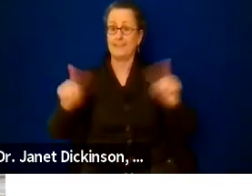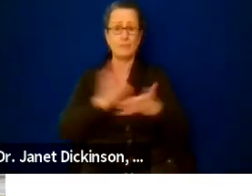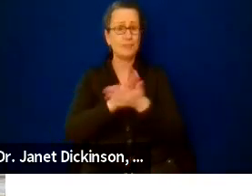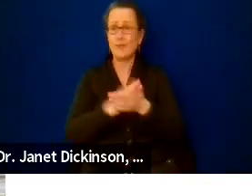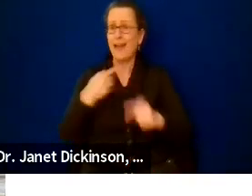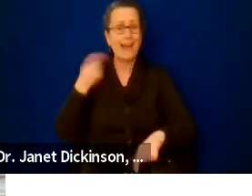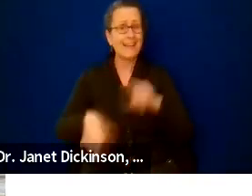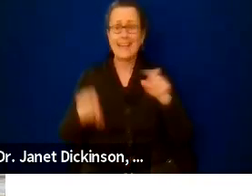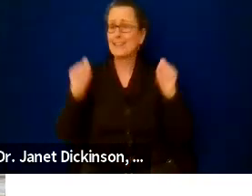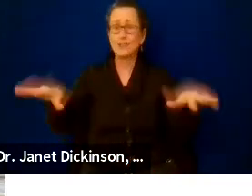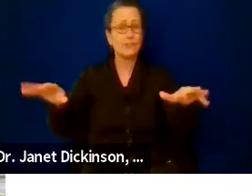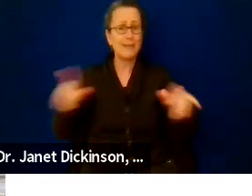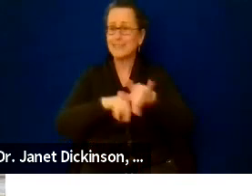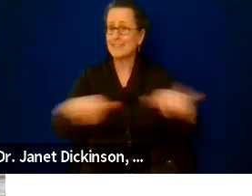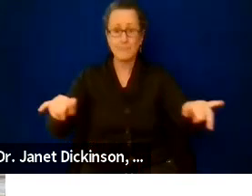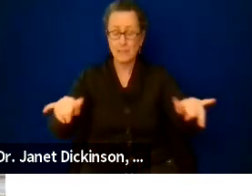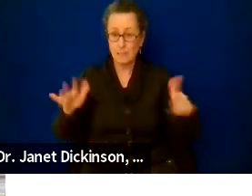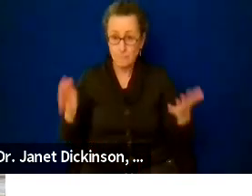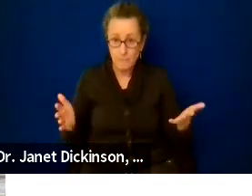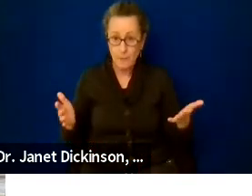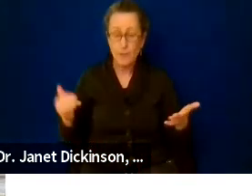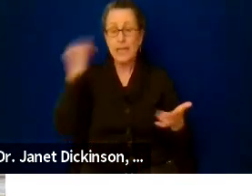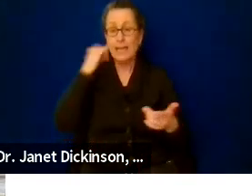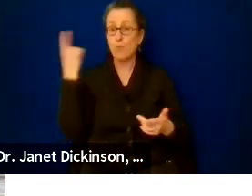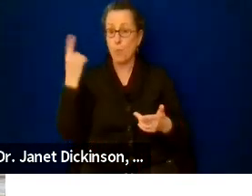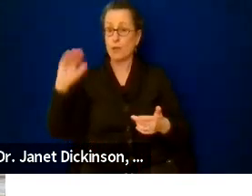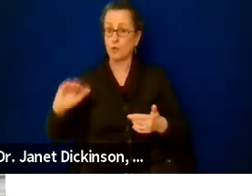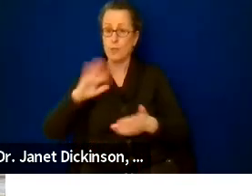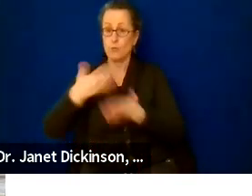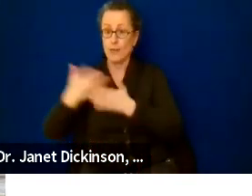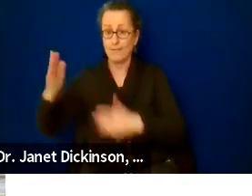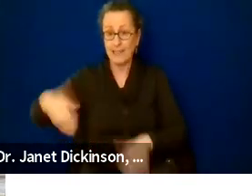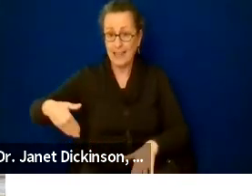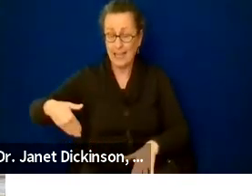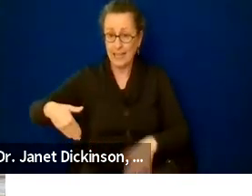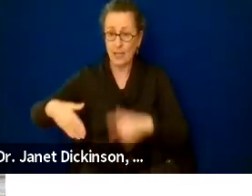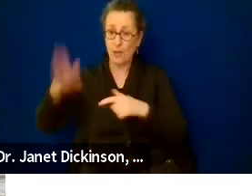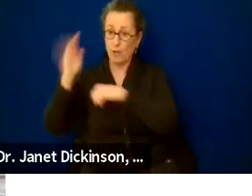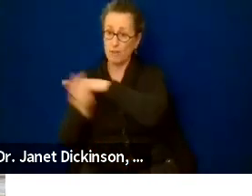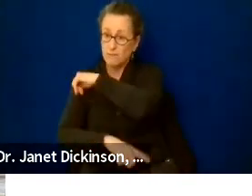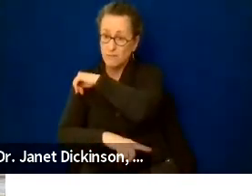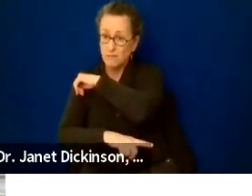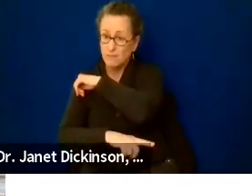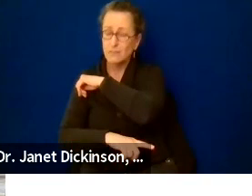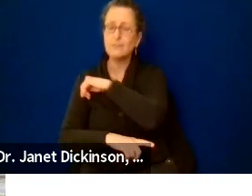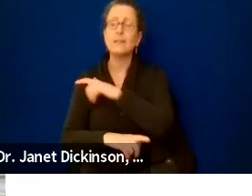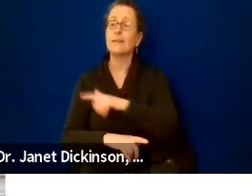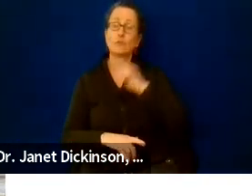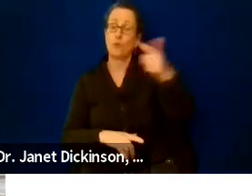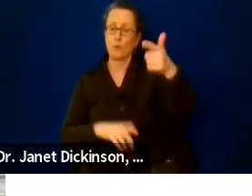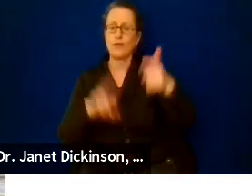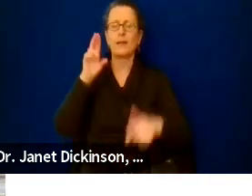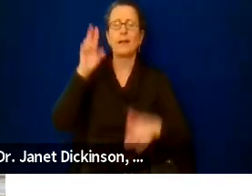time. Will there be leeway? Will my child be penalized for being, a few minutes late in that sense? Dr. Houle, I guess I'd point this question to